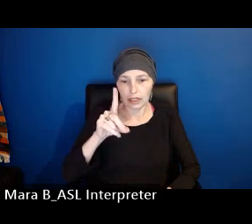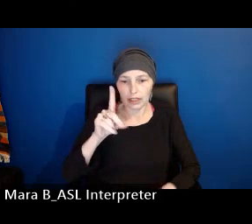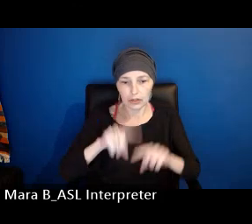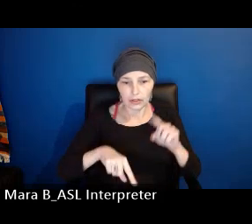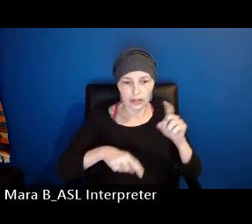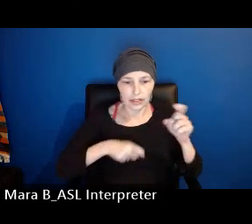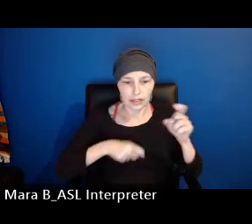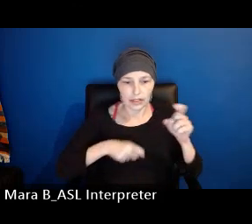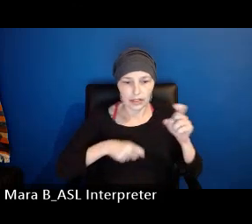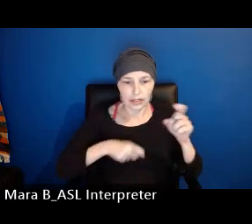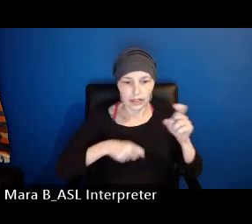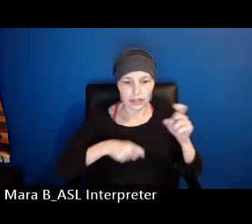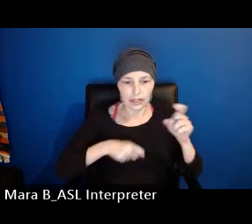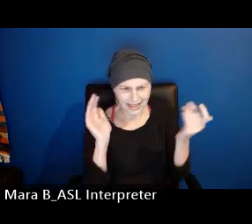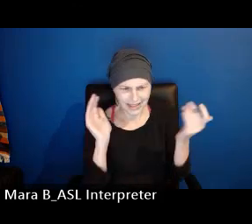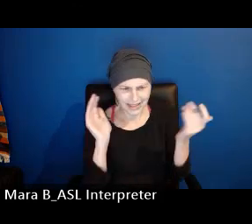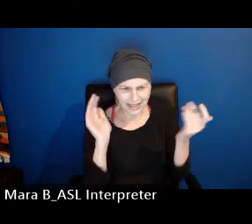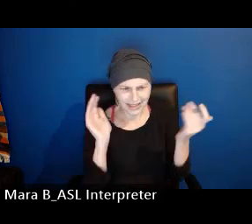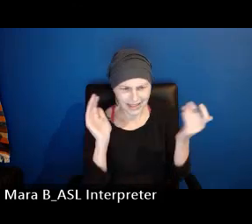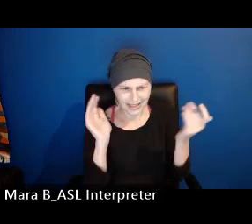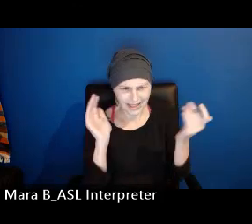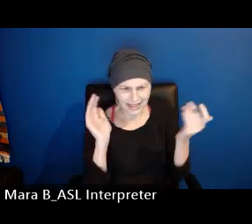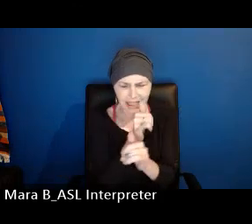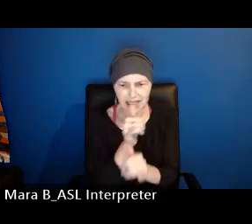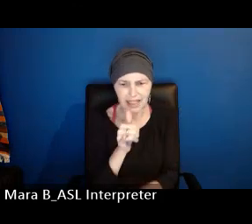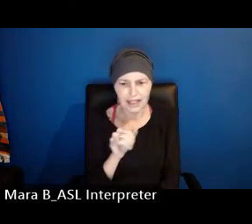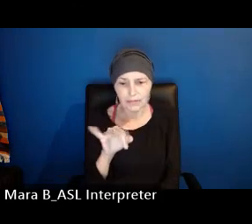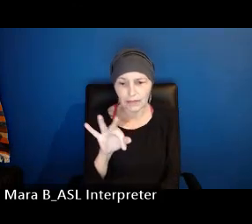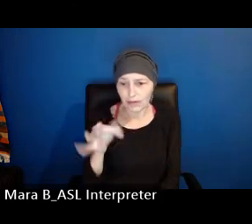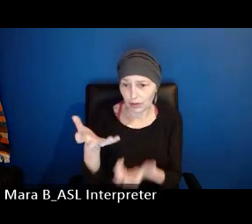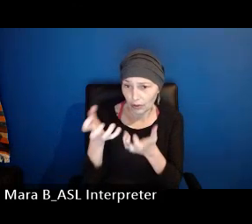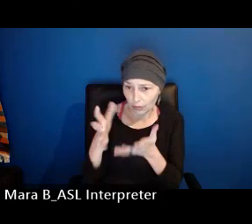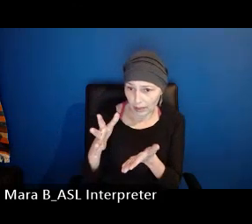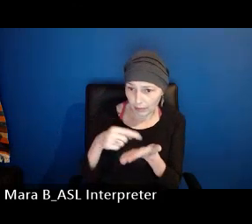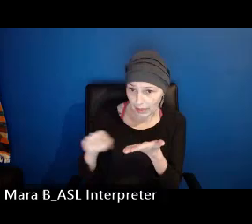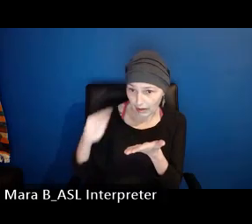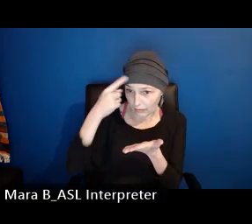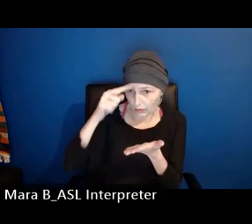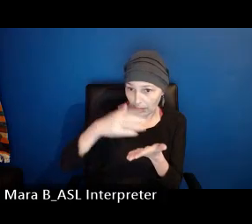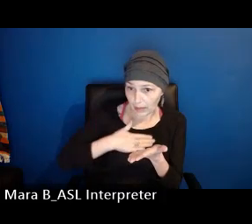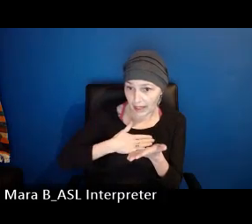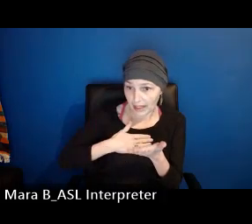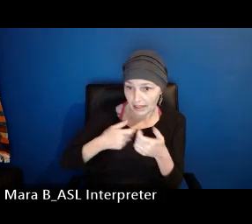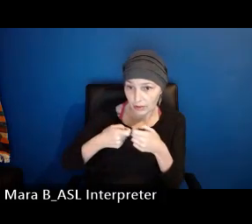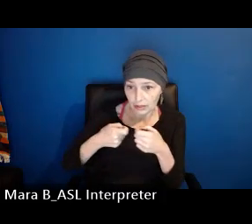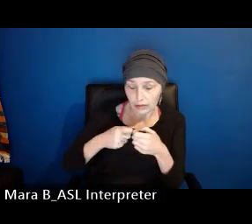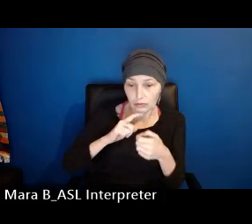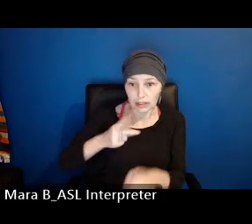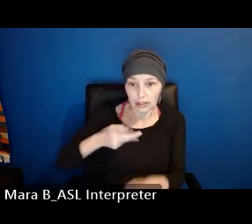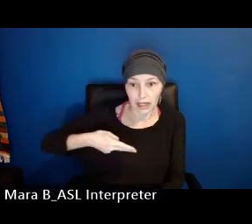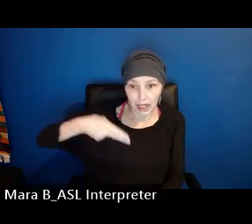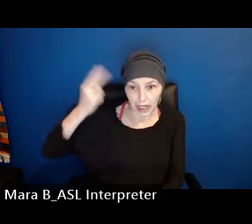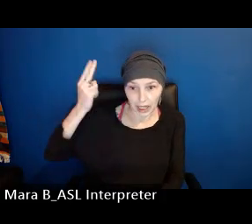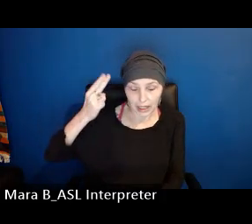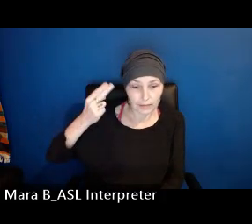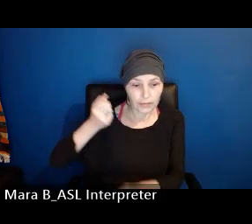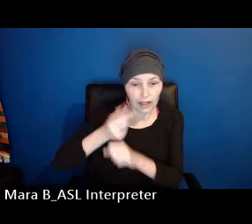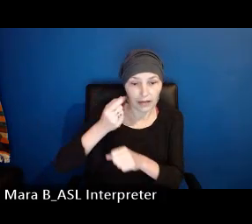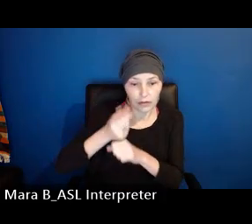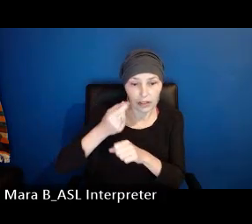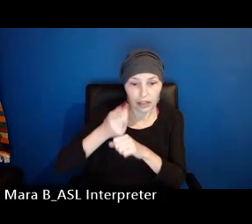ridiculous. Unless somebody wants to pay for my electricity, which is extremely high and going up every year based on